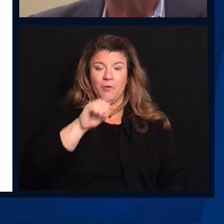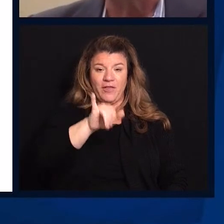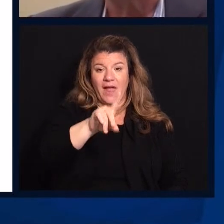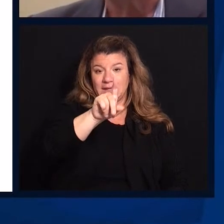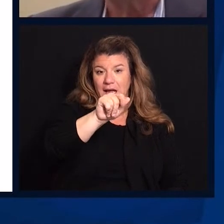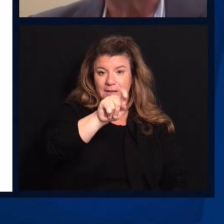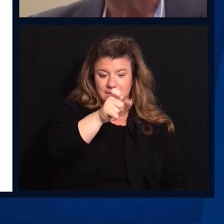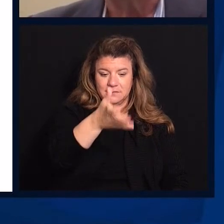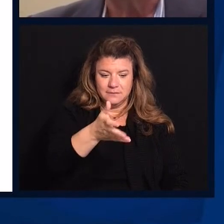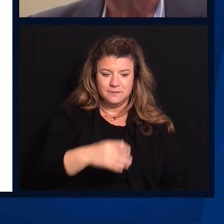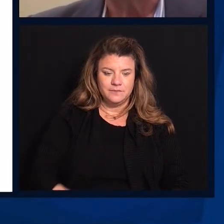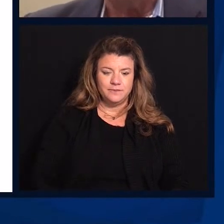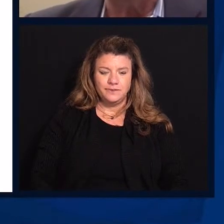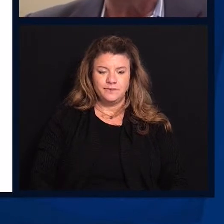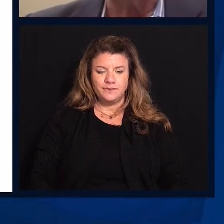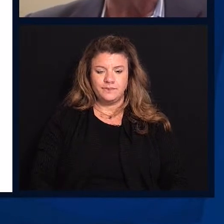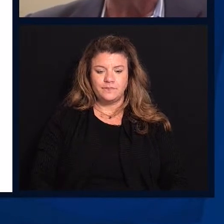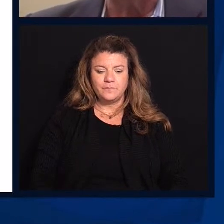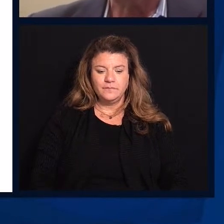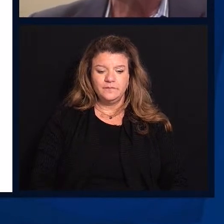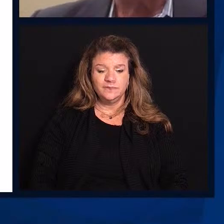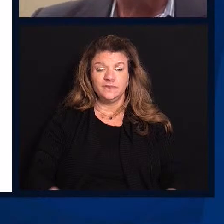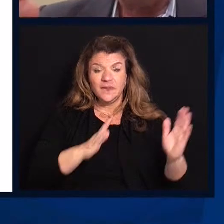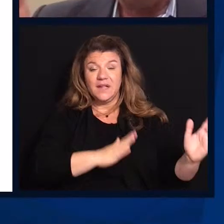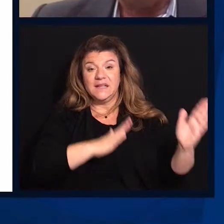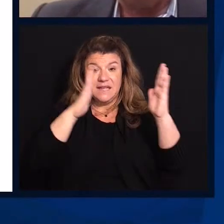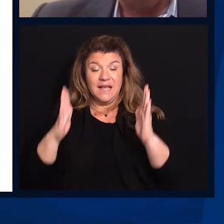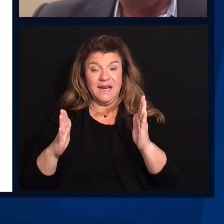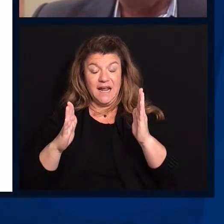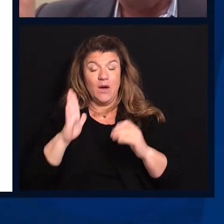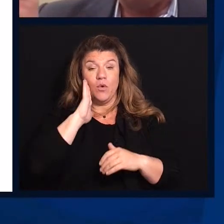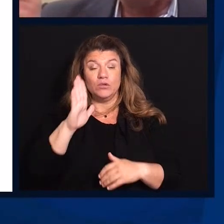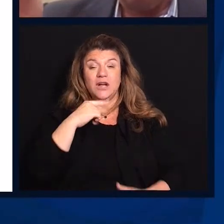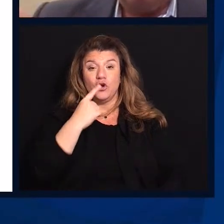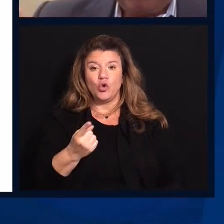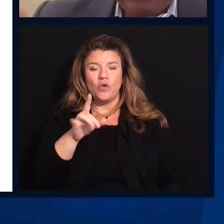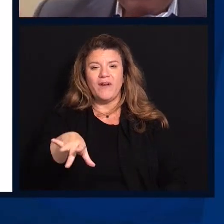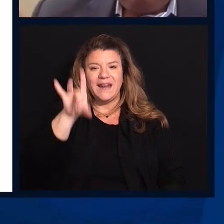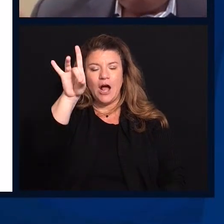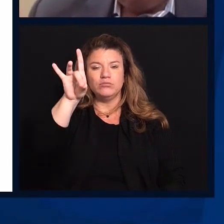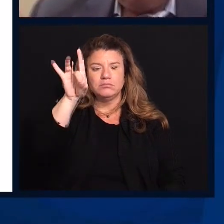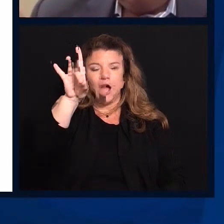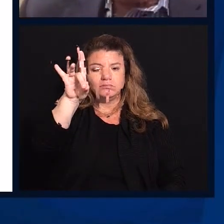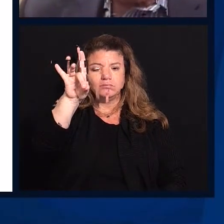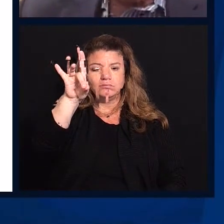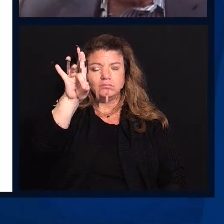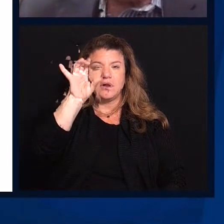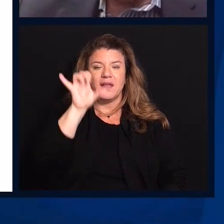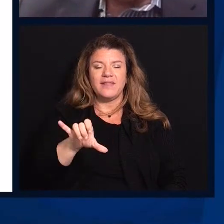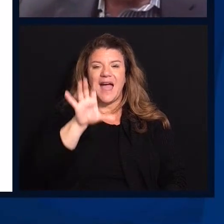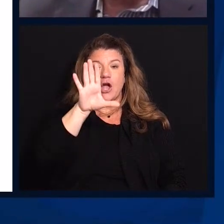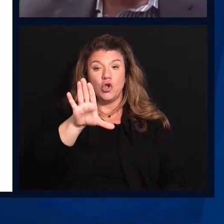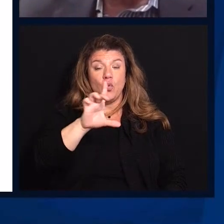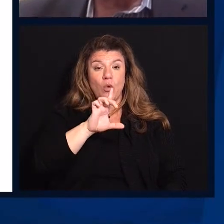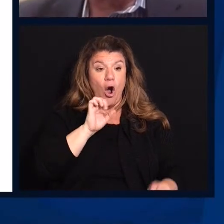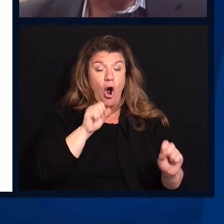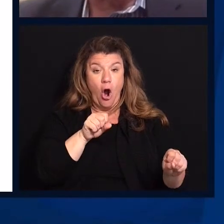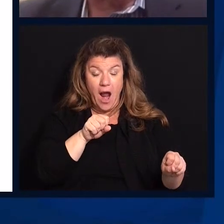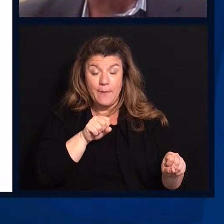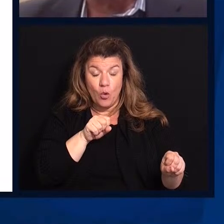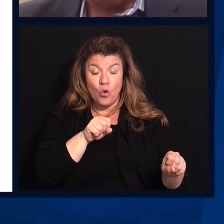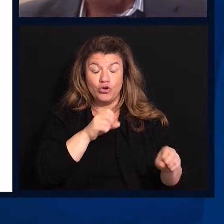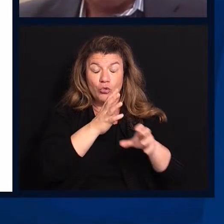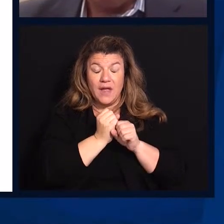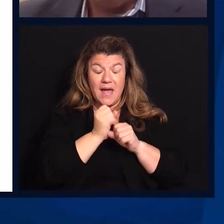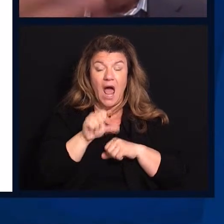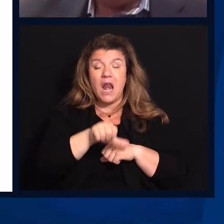Next slide. And then you basically find out that you are eligible for